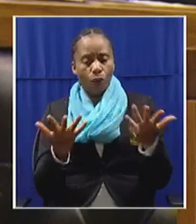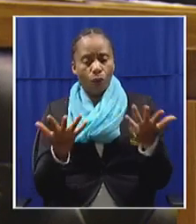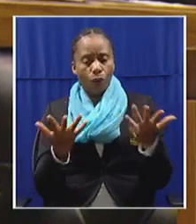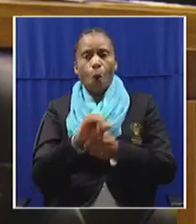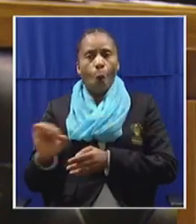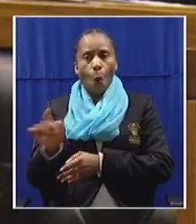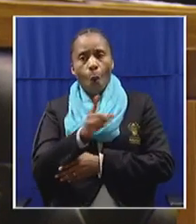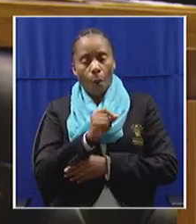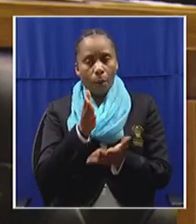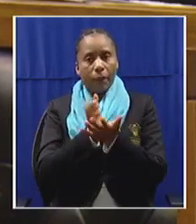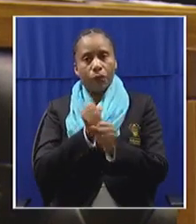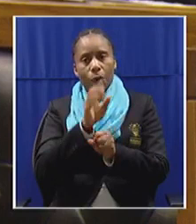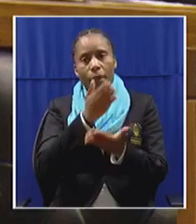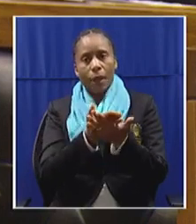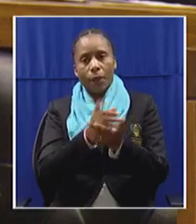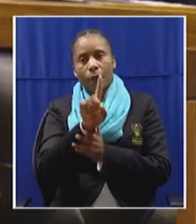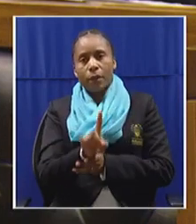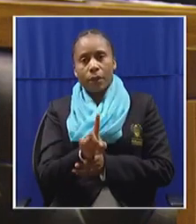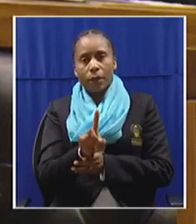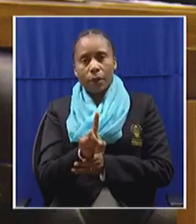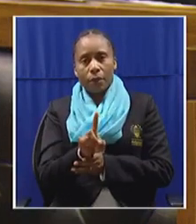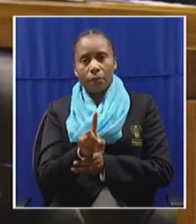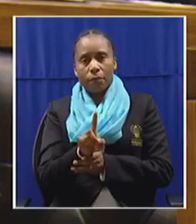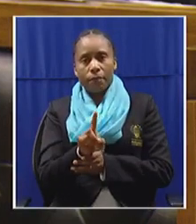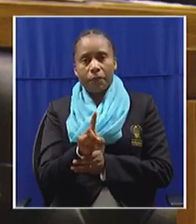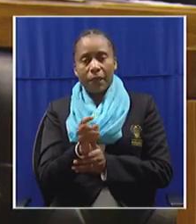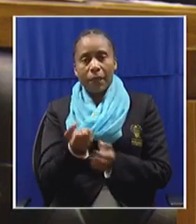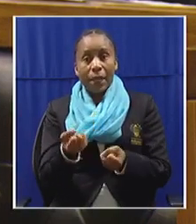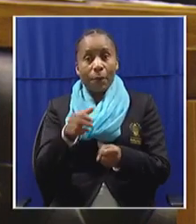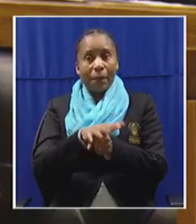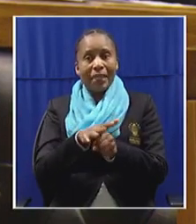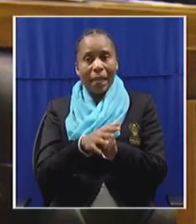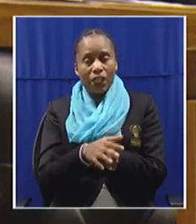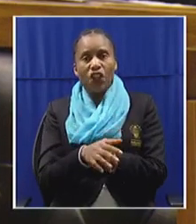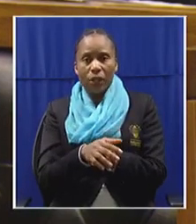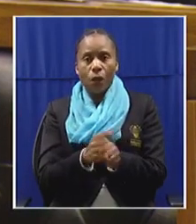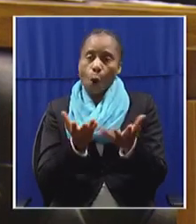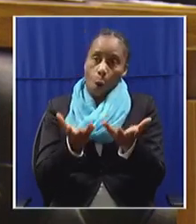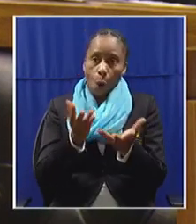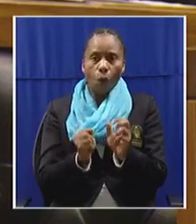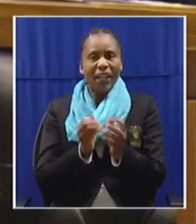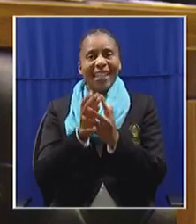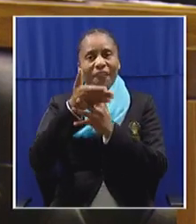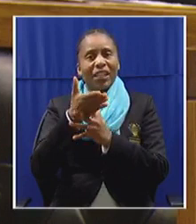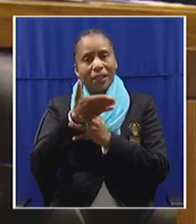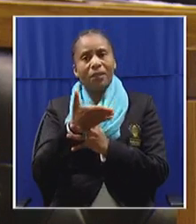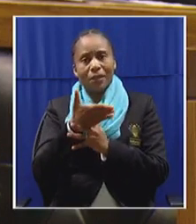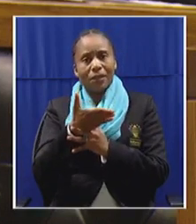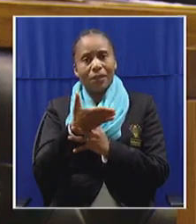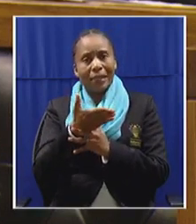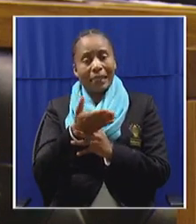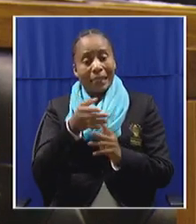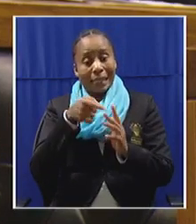can ensure that speedy implementation of our interventions that are aimed at